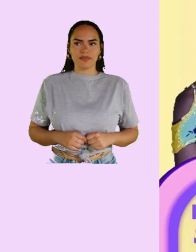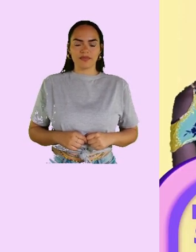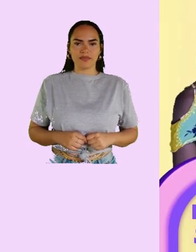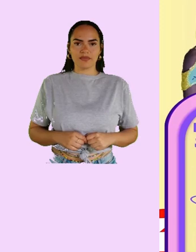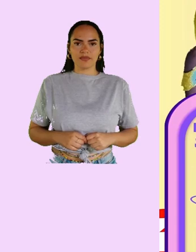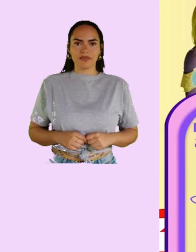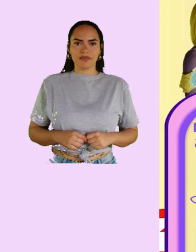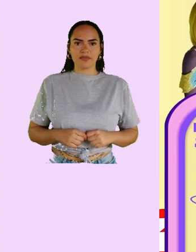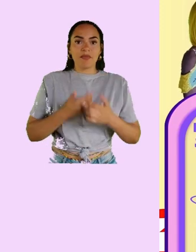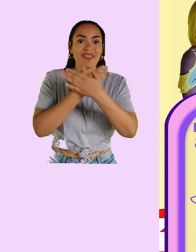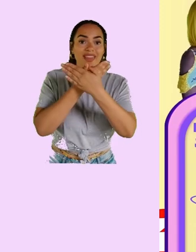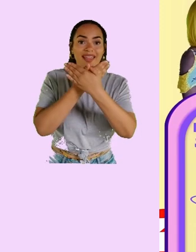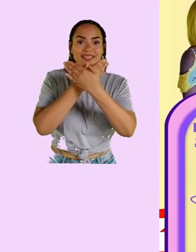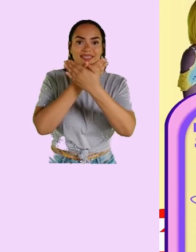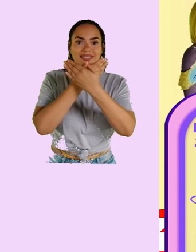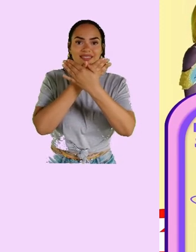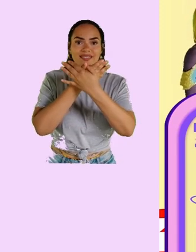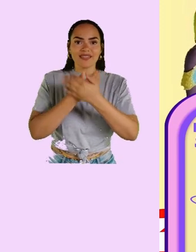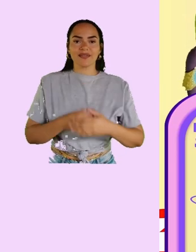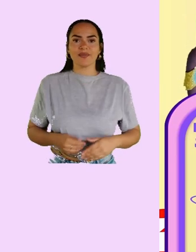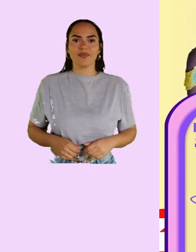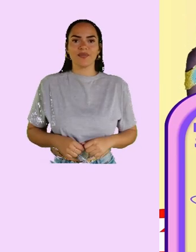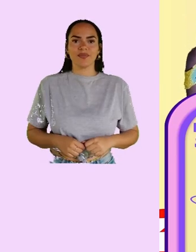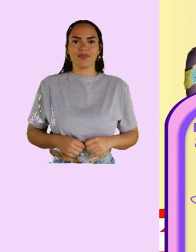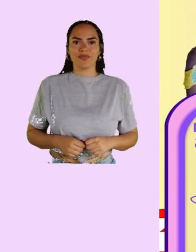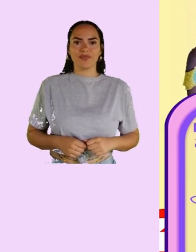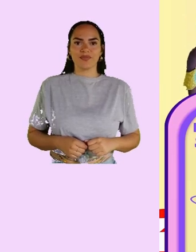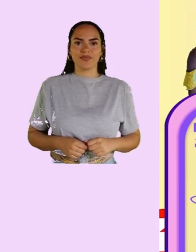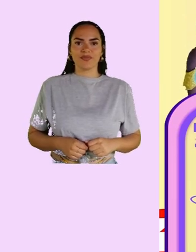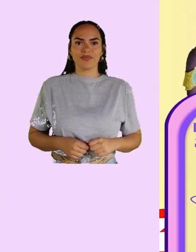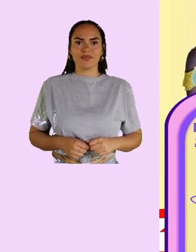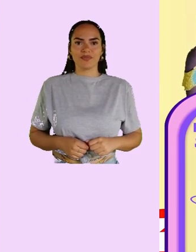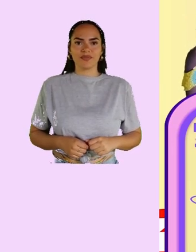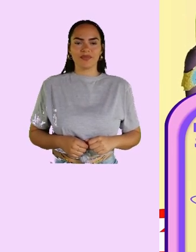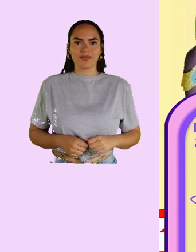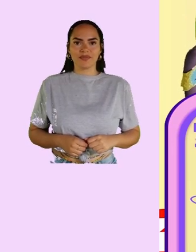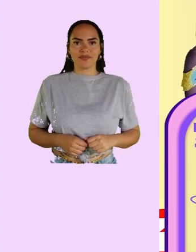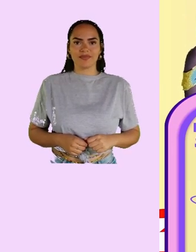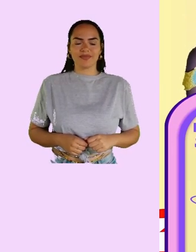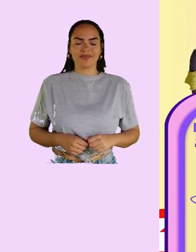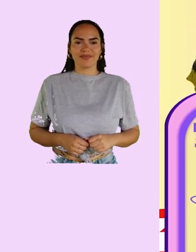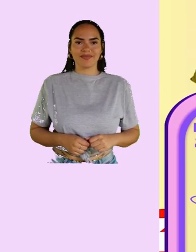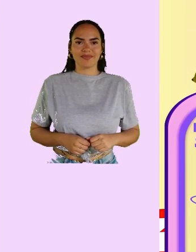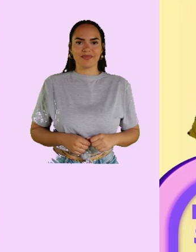Himbo again? A butterfly. That is bigger. It's still not correct.